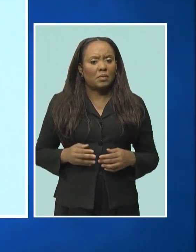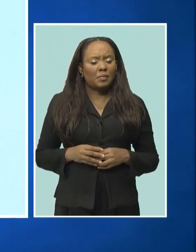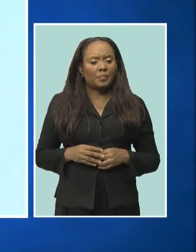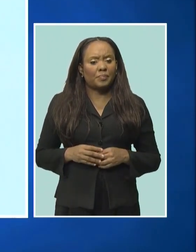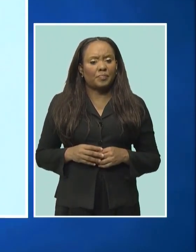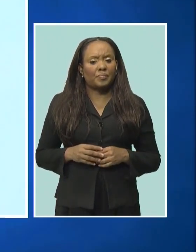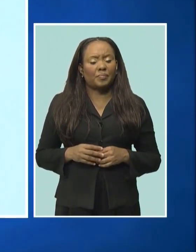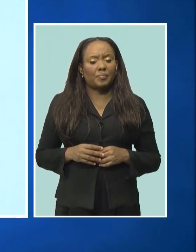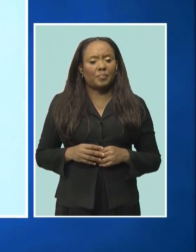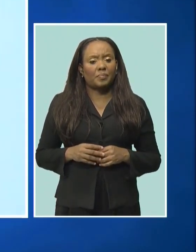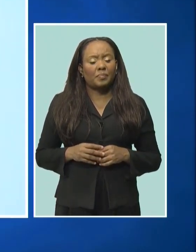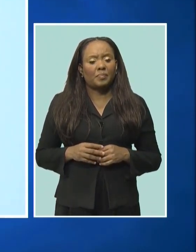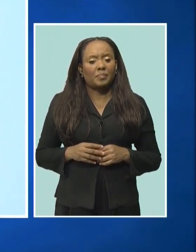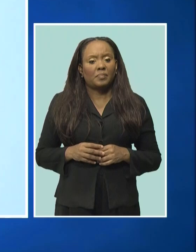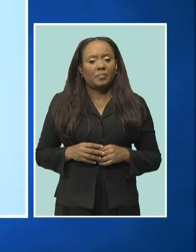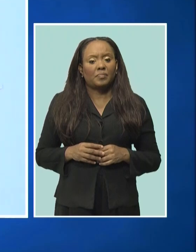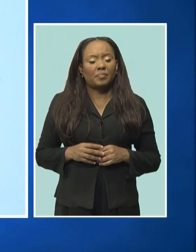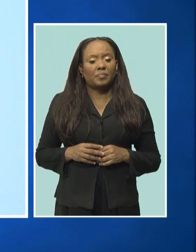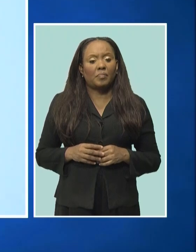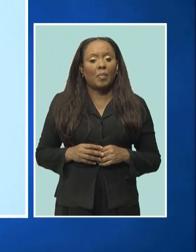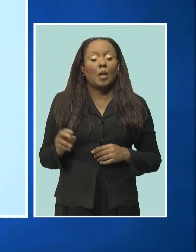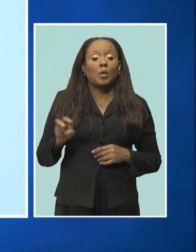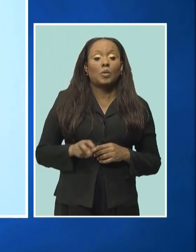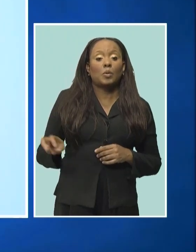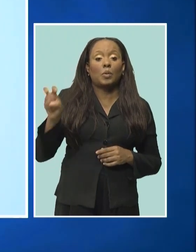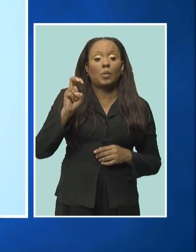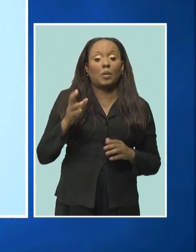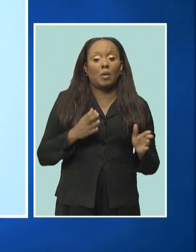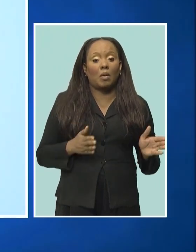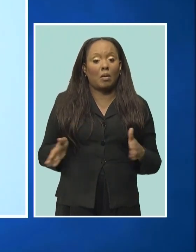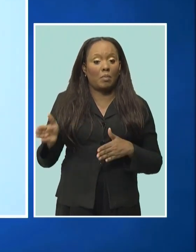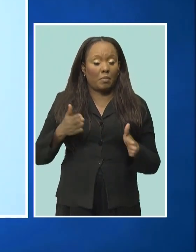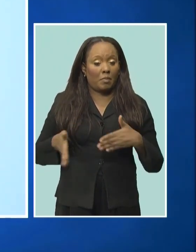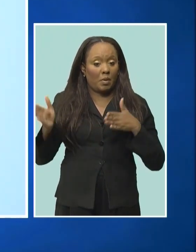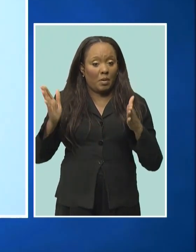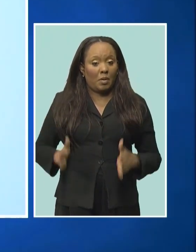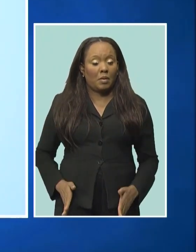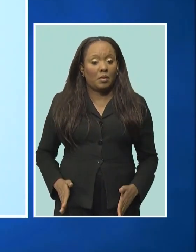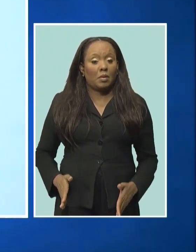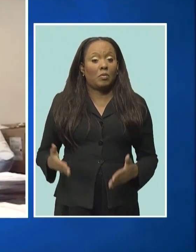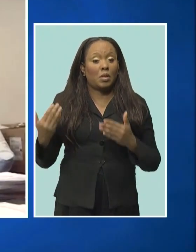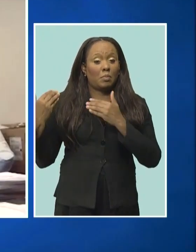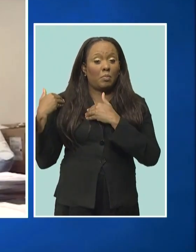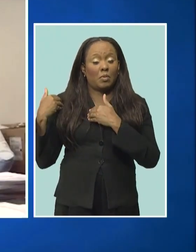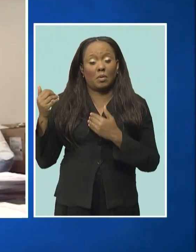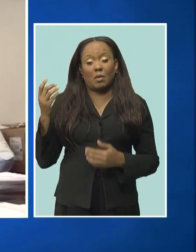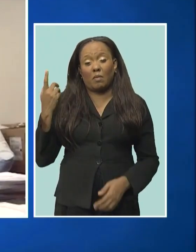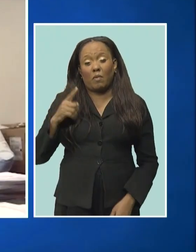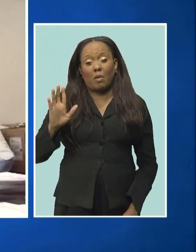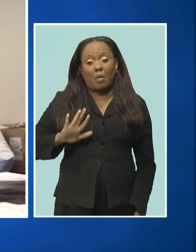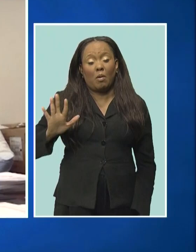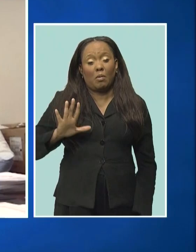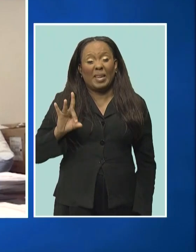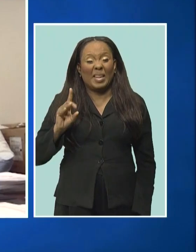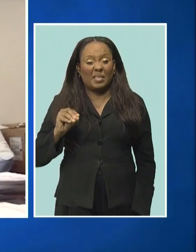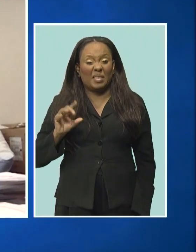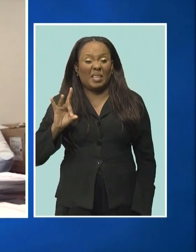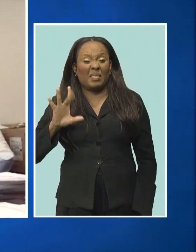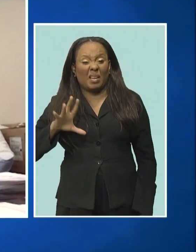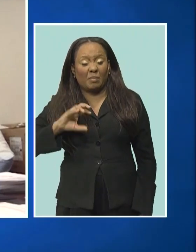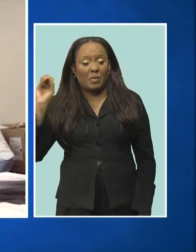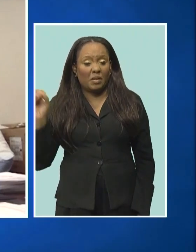tour operators are still responsible for maybe 85% of the people coming into Barbados. And I believe that the relationship that the